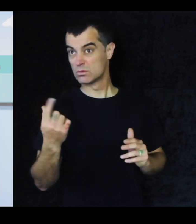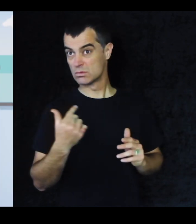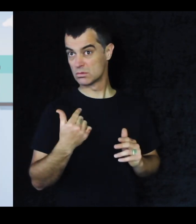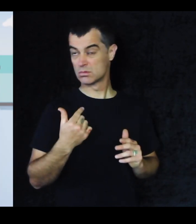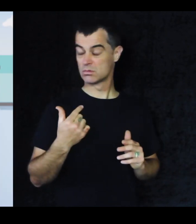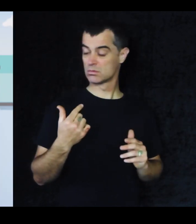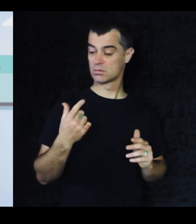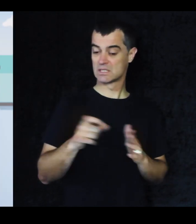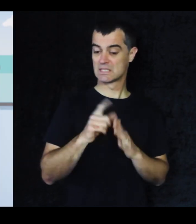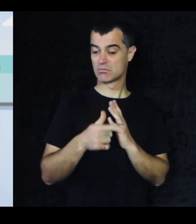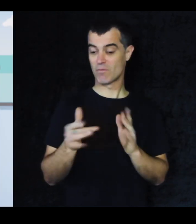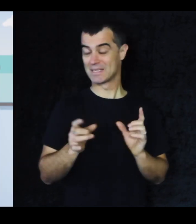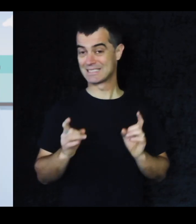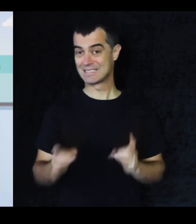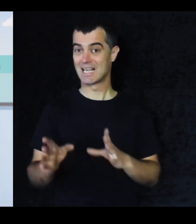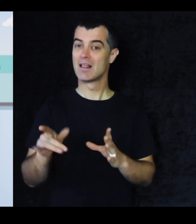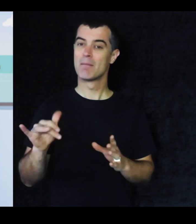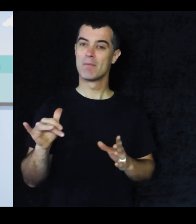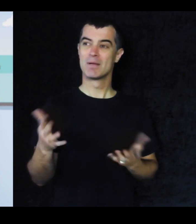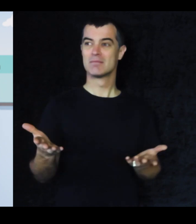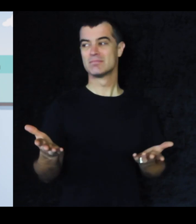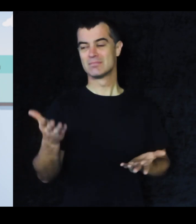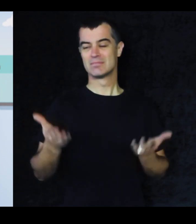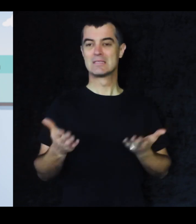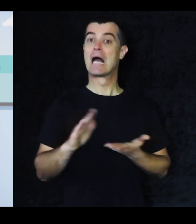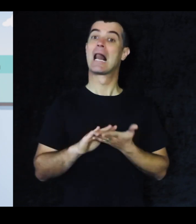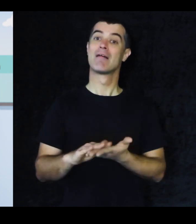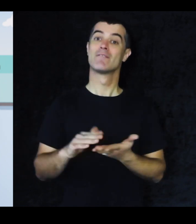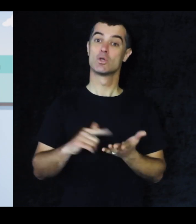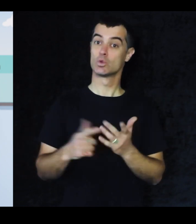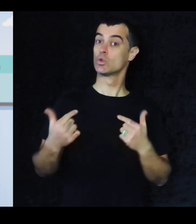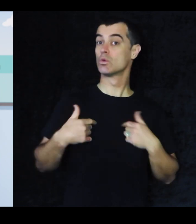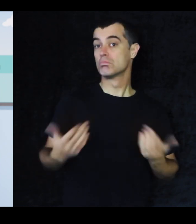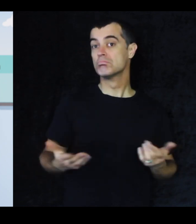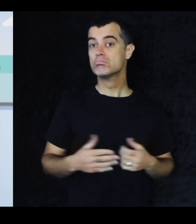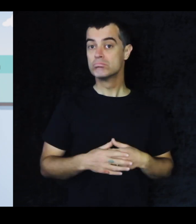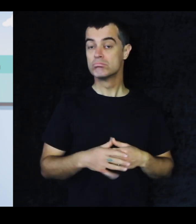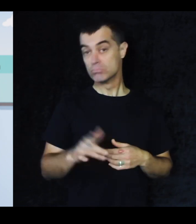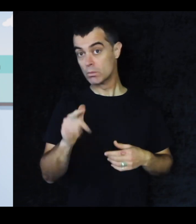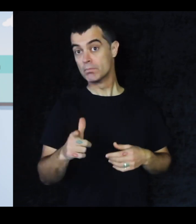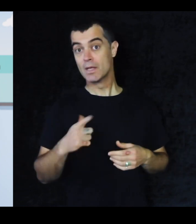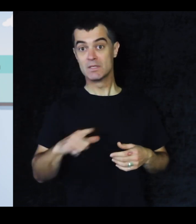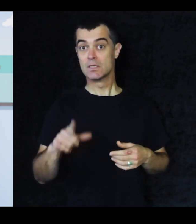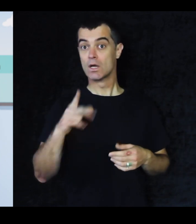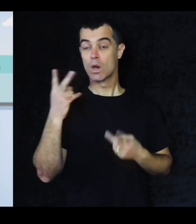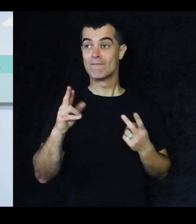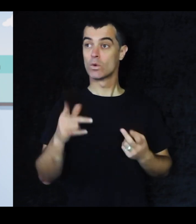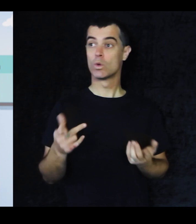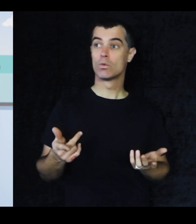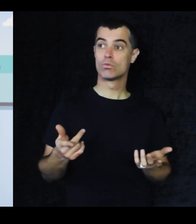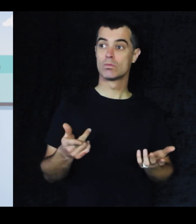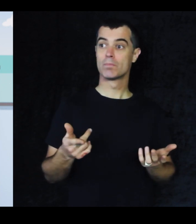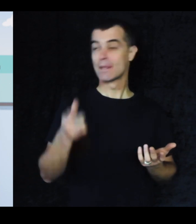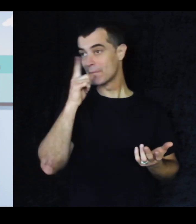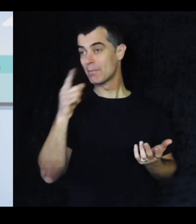to them that I reckon you've got a disability from the start, they might be helpful to you, because they're looking